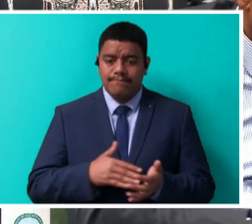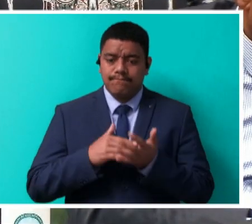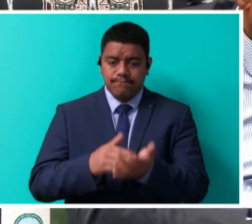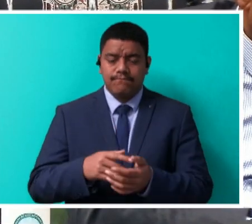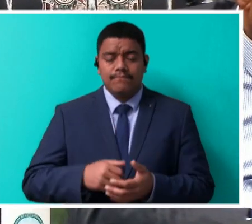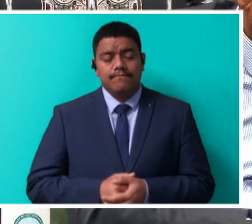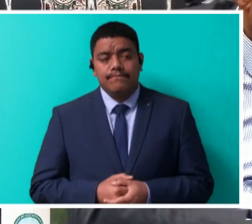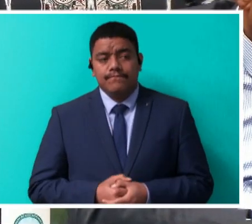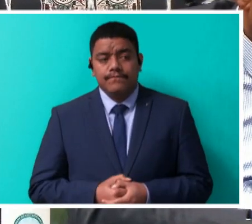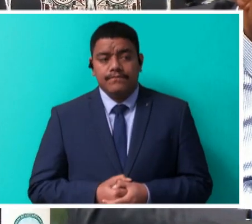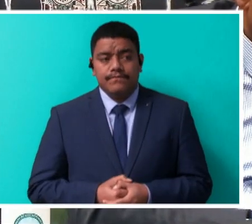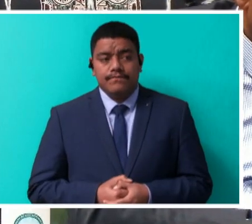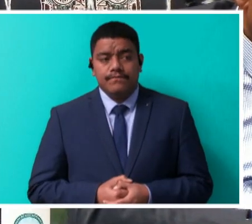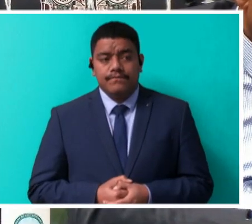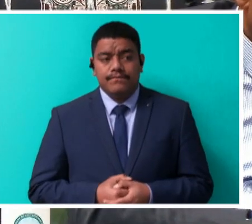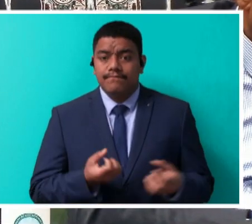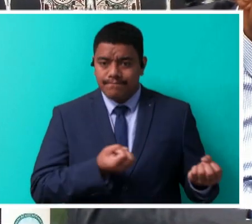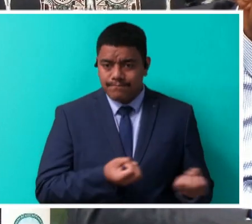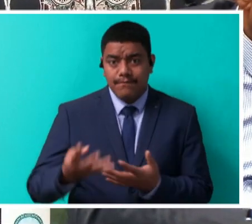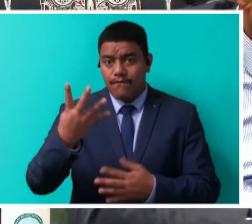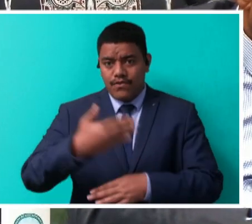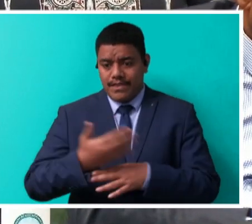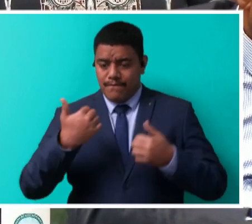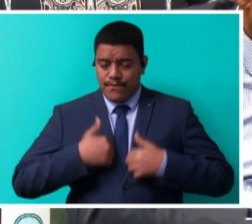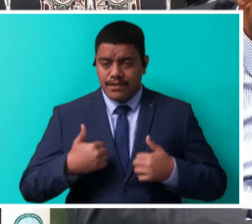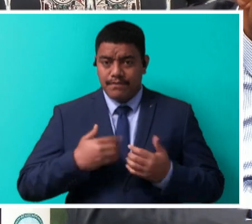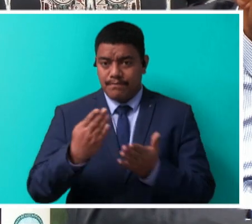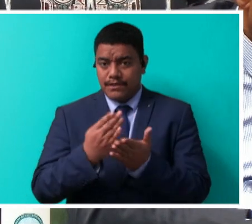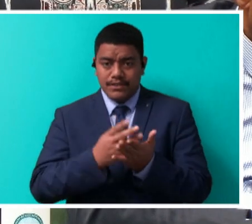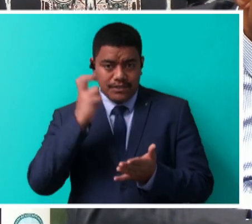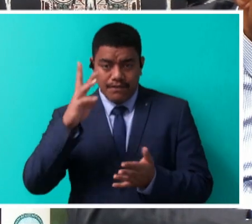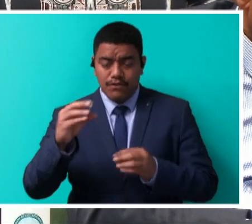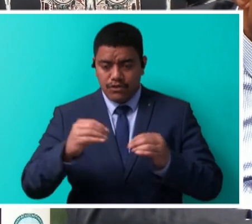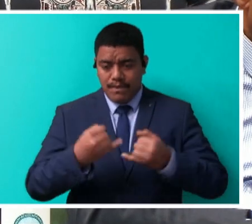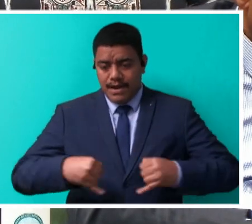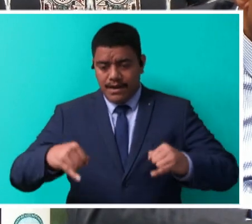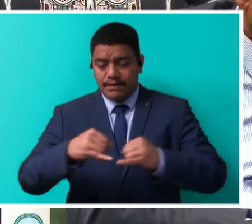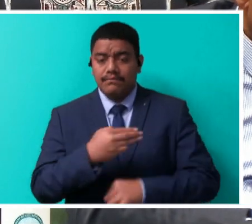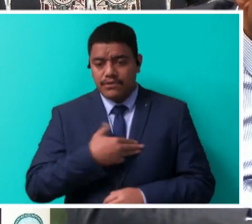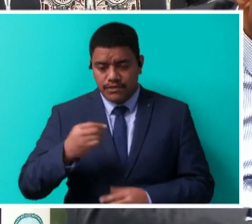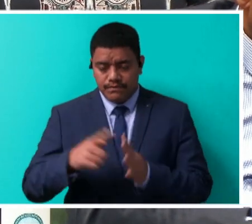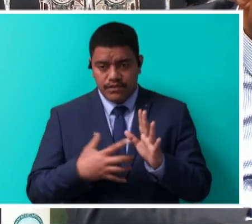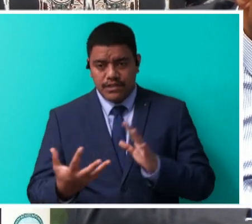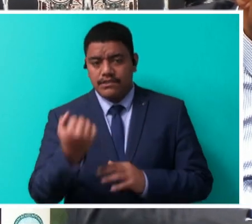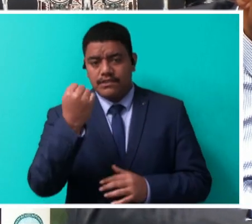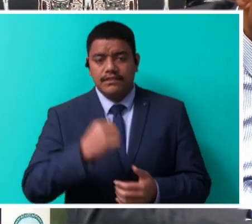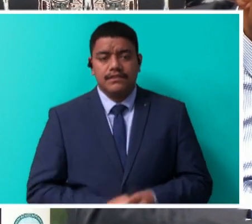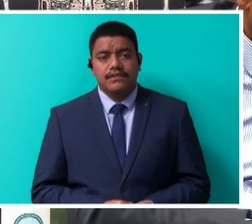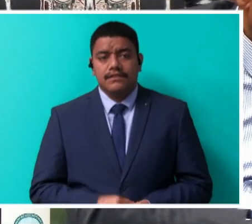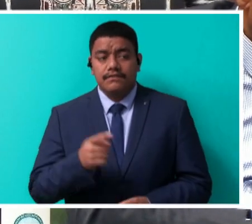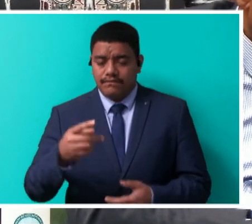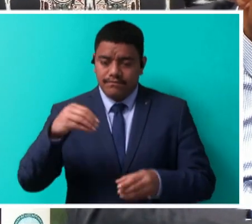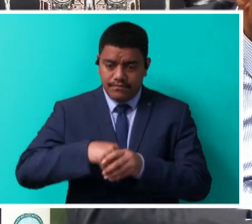Rashid delivered a 4-day practical budget preparation training for Solomon Islands Ministry of Justice and Legal Affairs, including